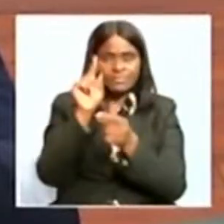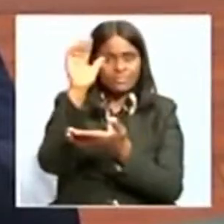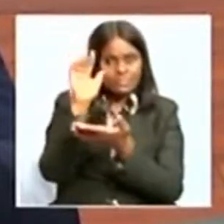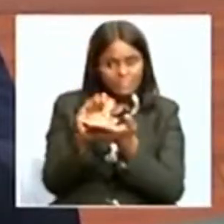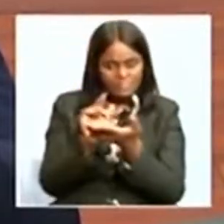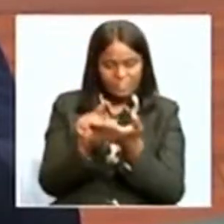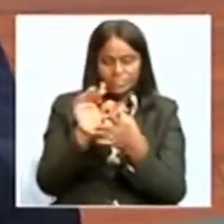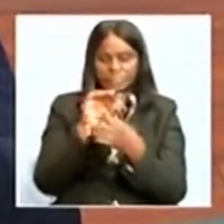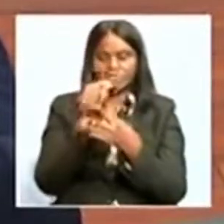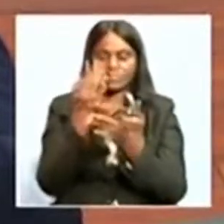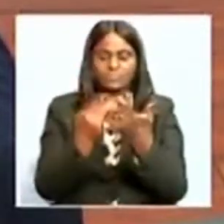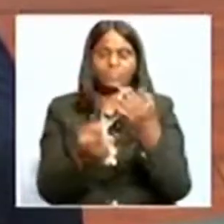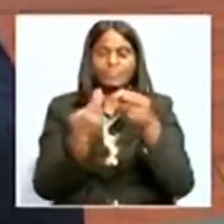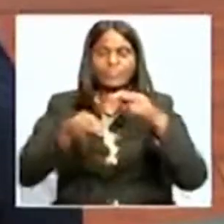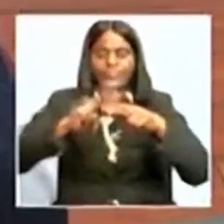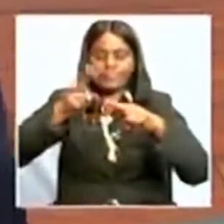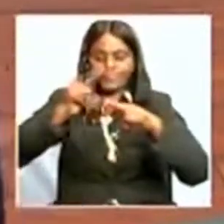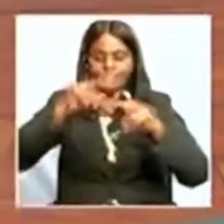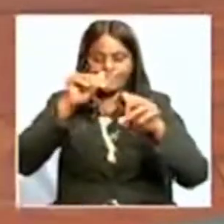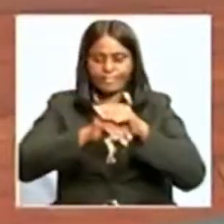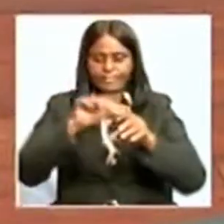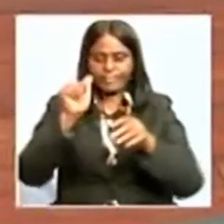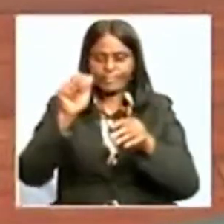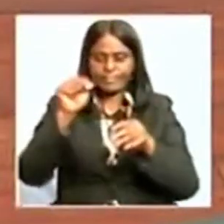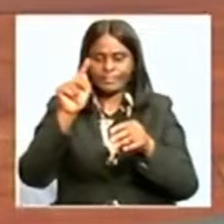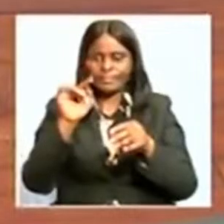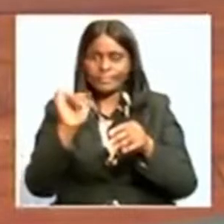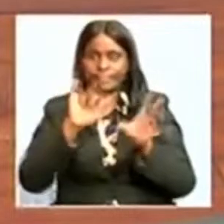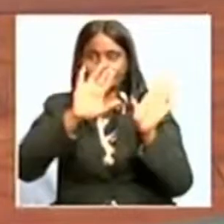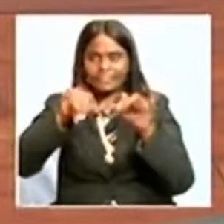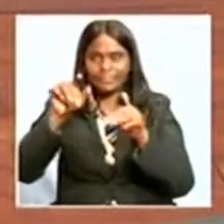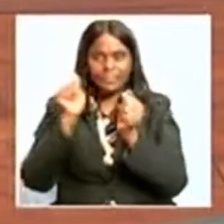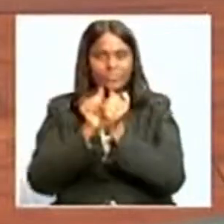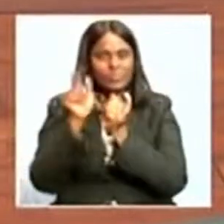reduce or rather increase on anti-dumping practices by these